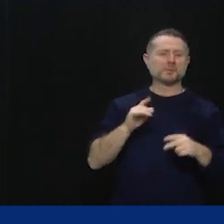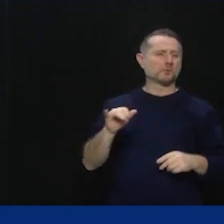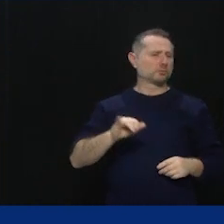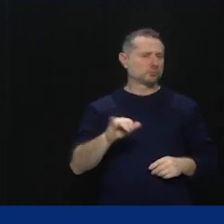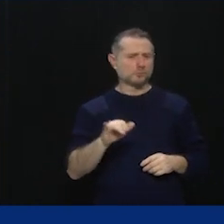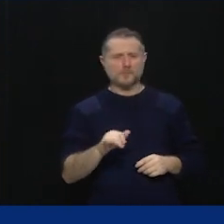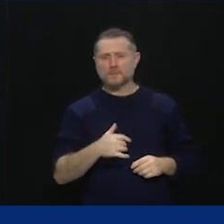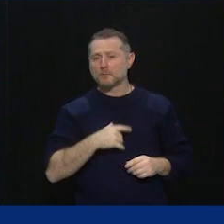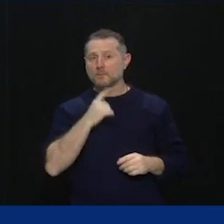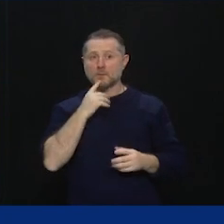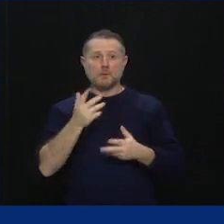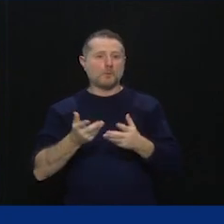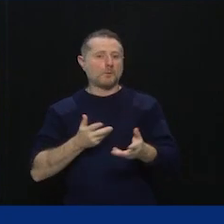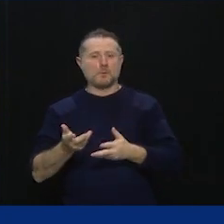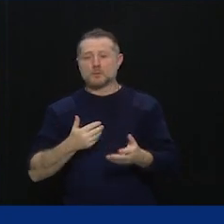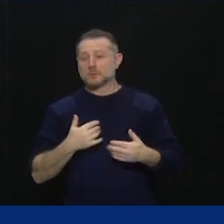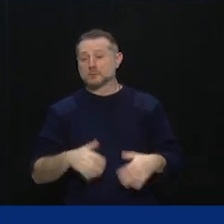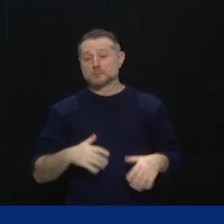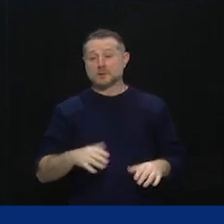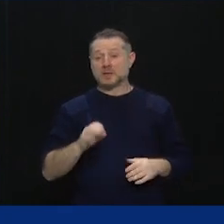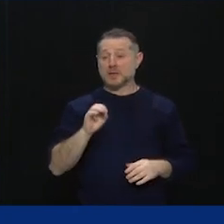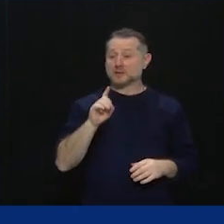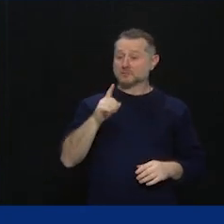saying a few words? Thanks.